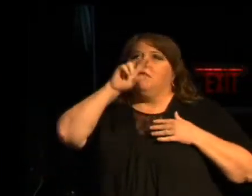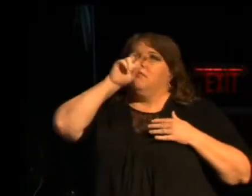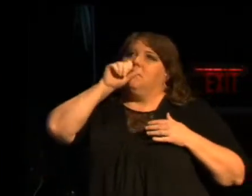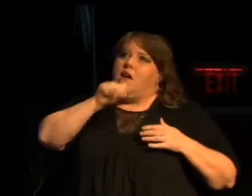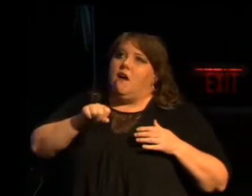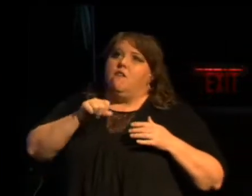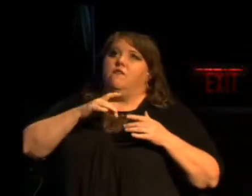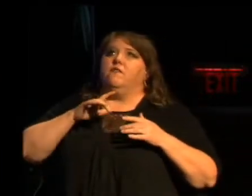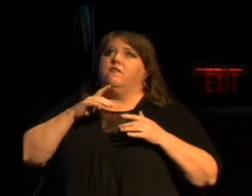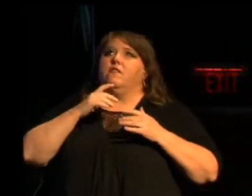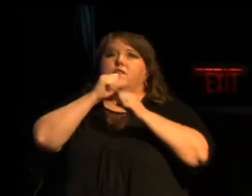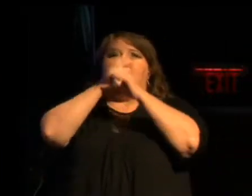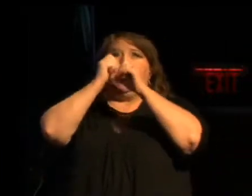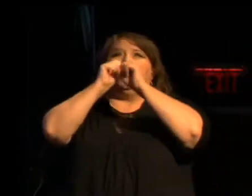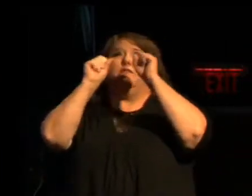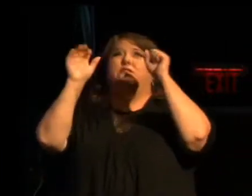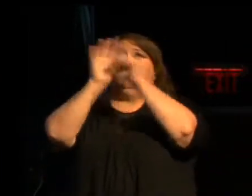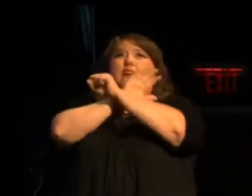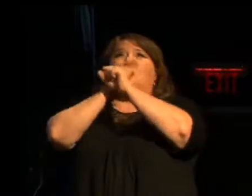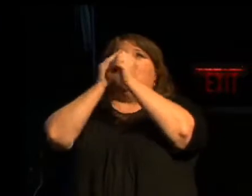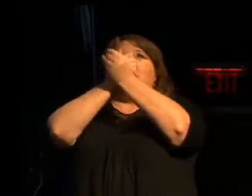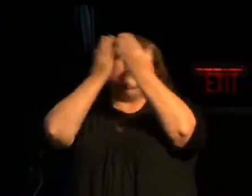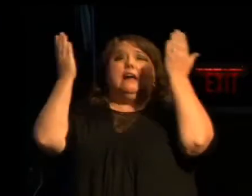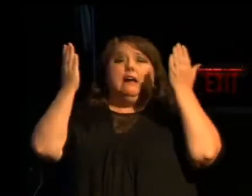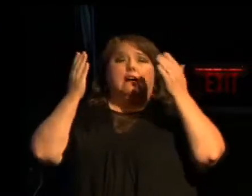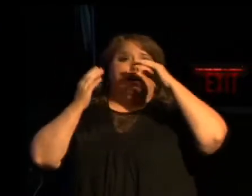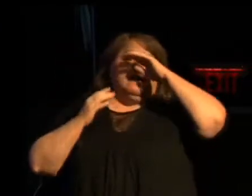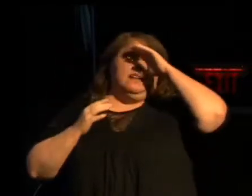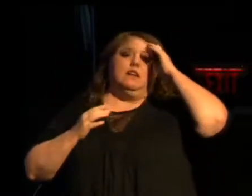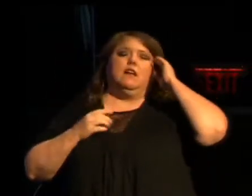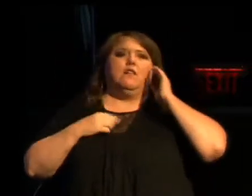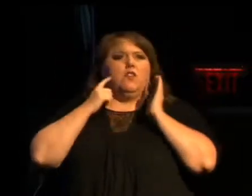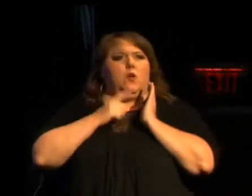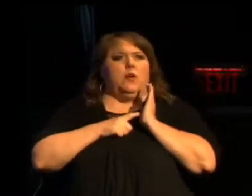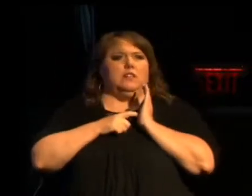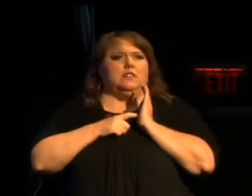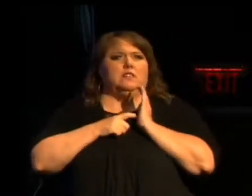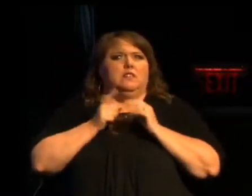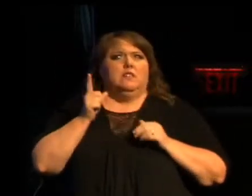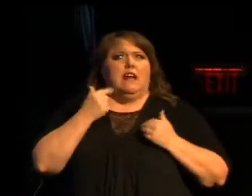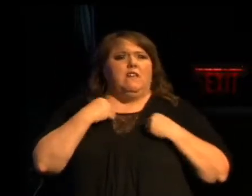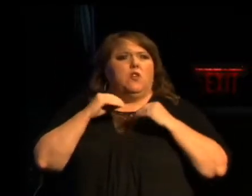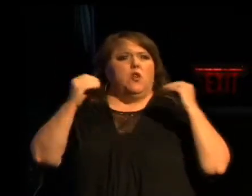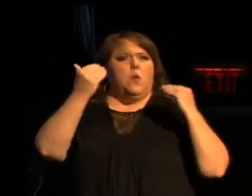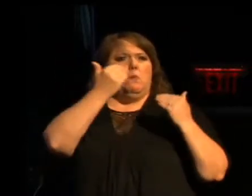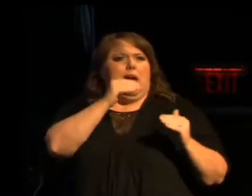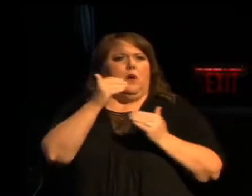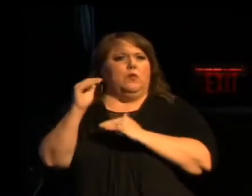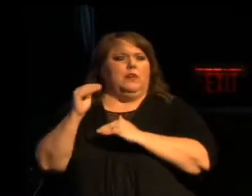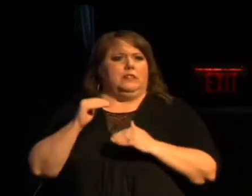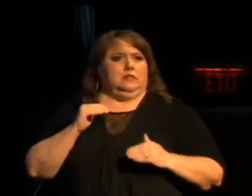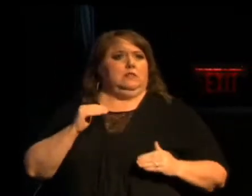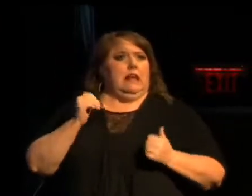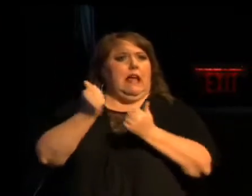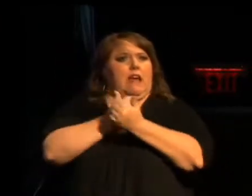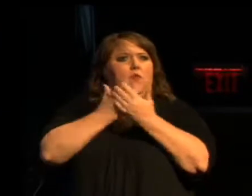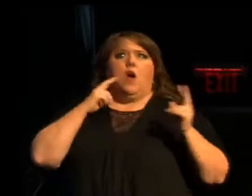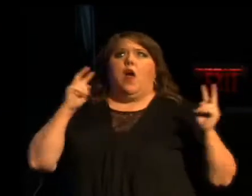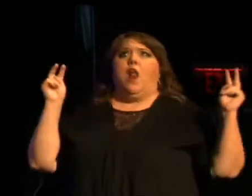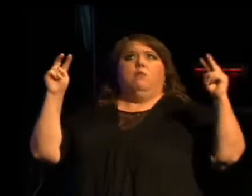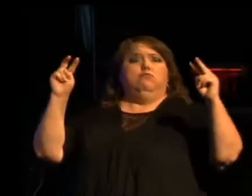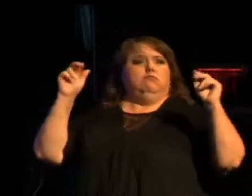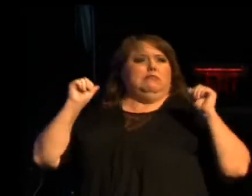fireworks fill the sky. And something I've noticed, fireworks don't have any boundaries. They're there for everyone to